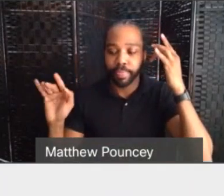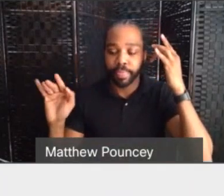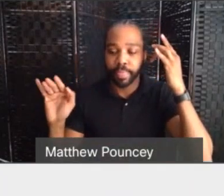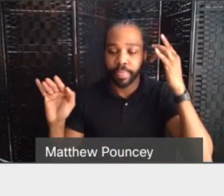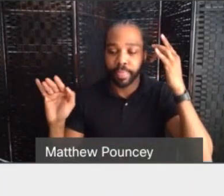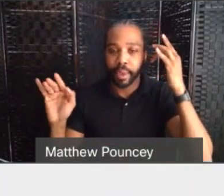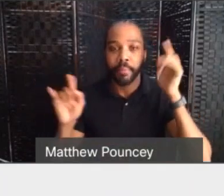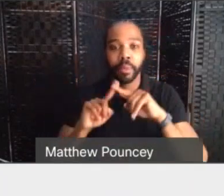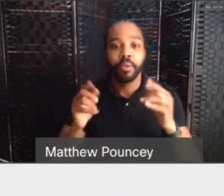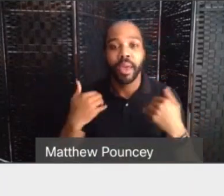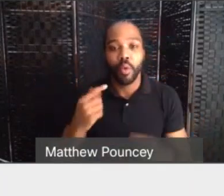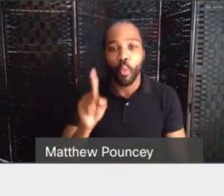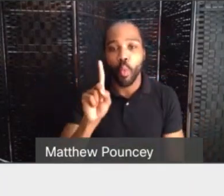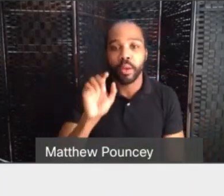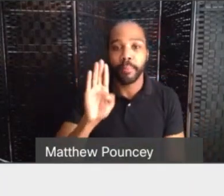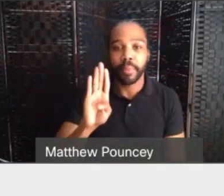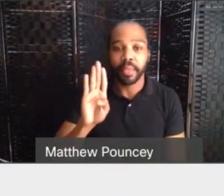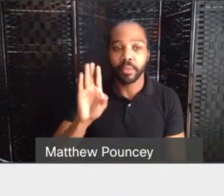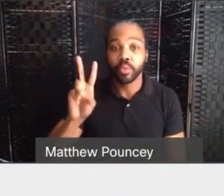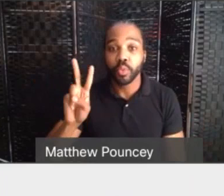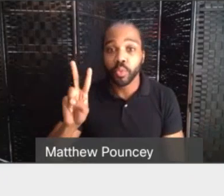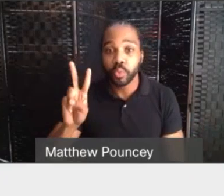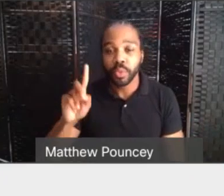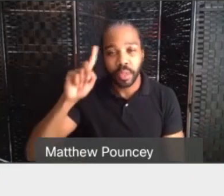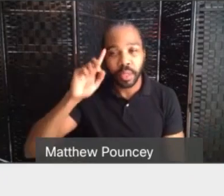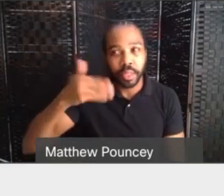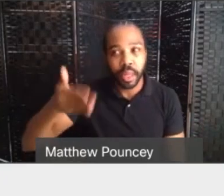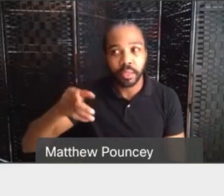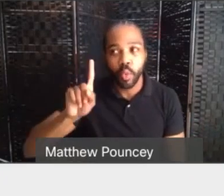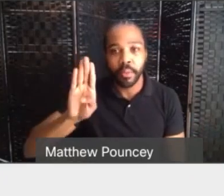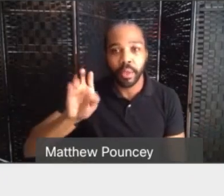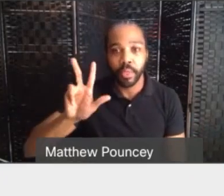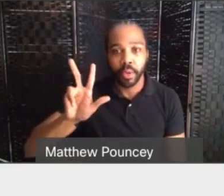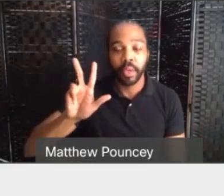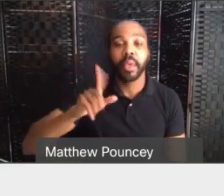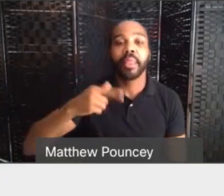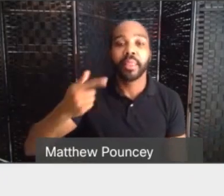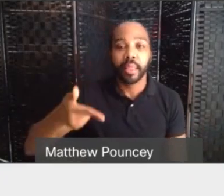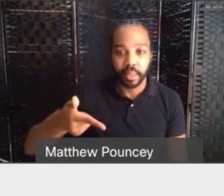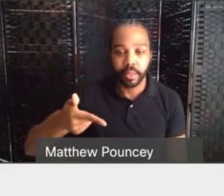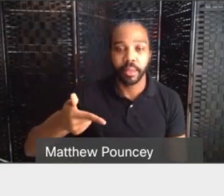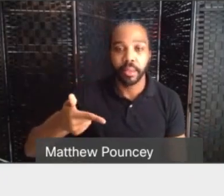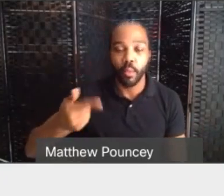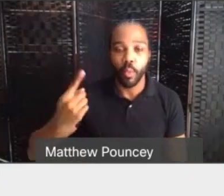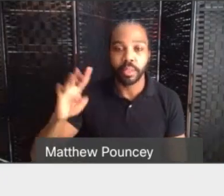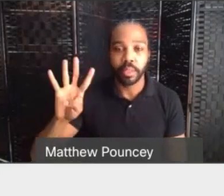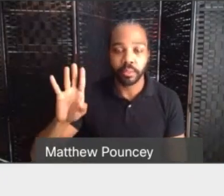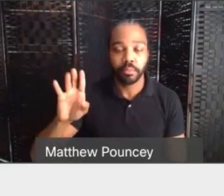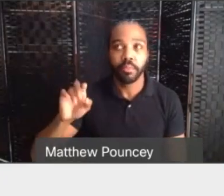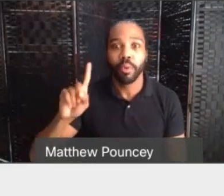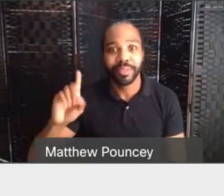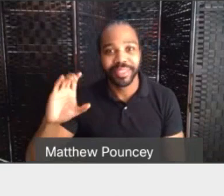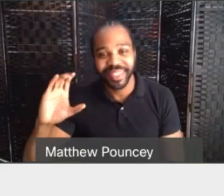in 1B2. Next would be 1B3, and then we get to 1C. So at this time,